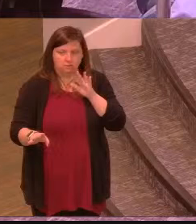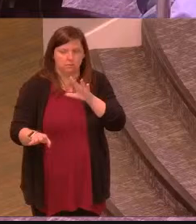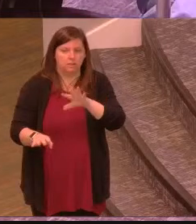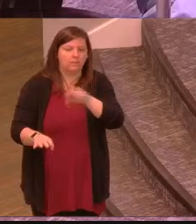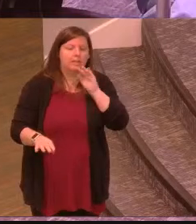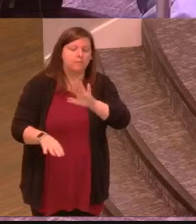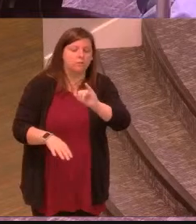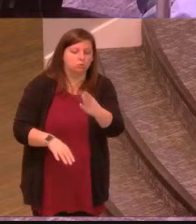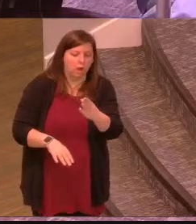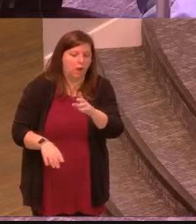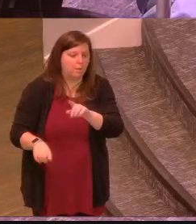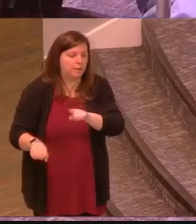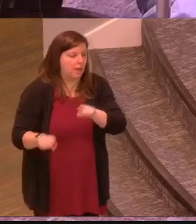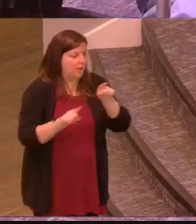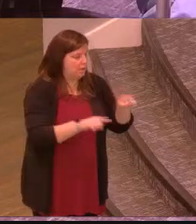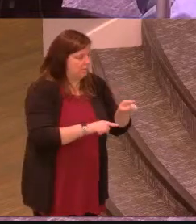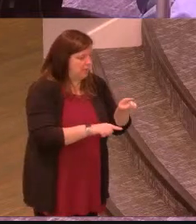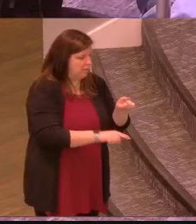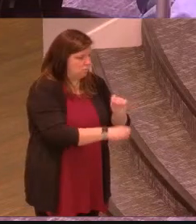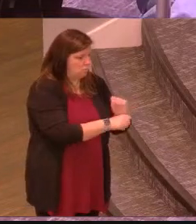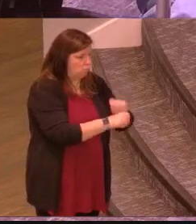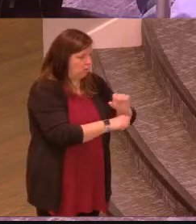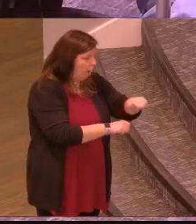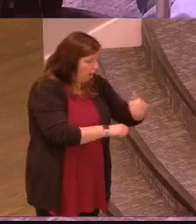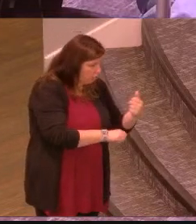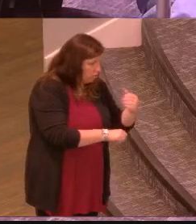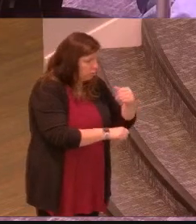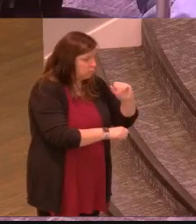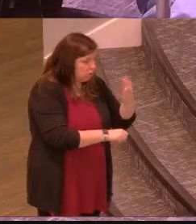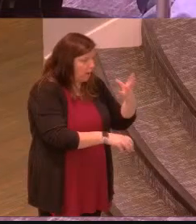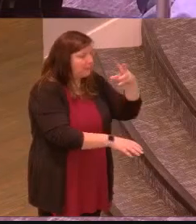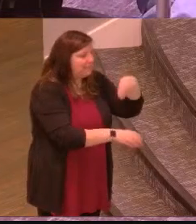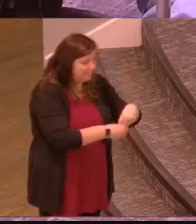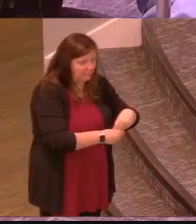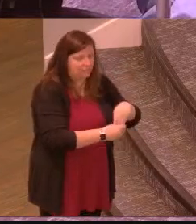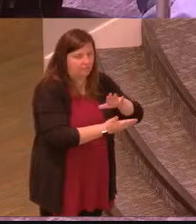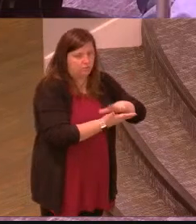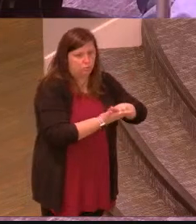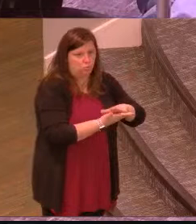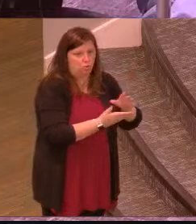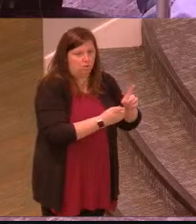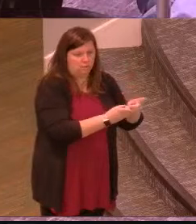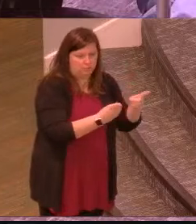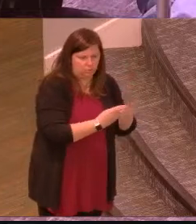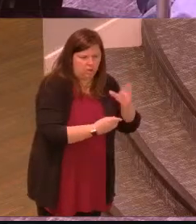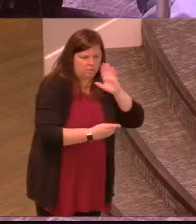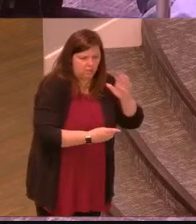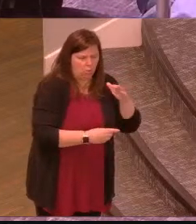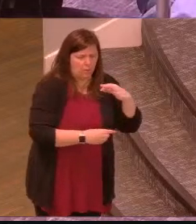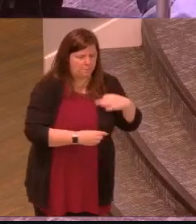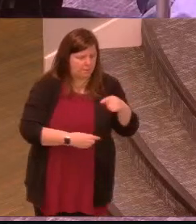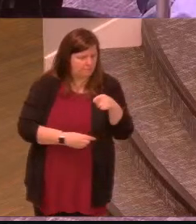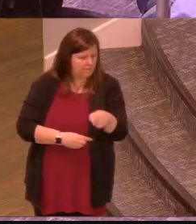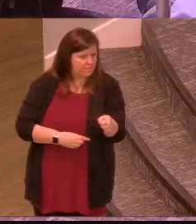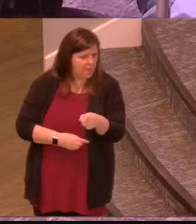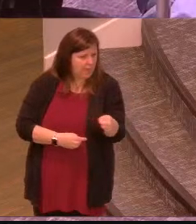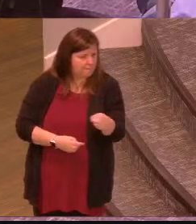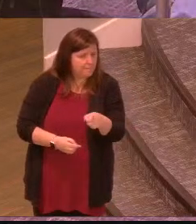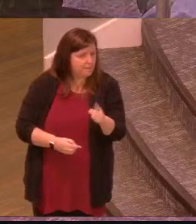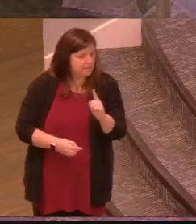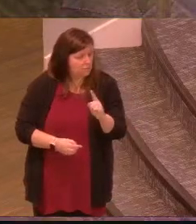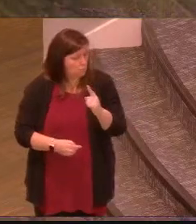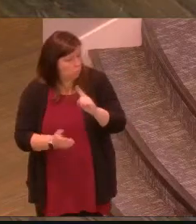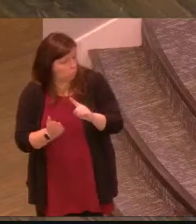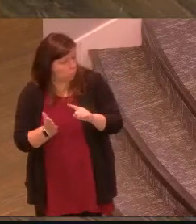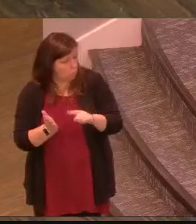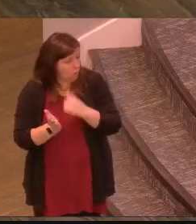does this change benefit them twice or just once? It's going to benefit them on any job that